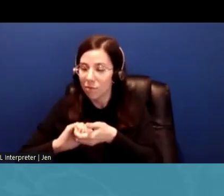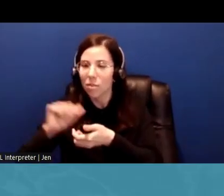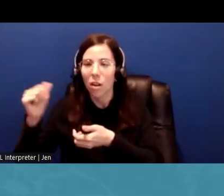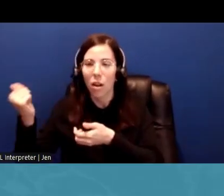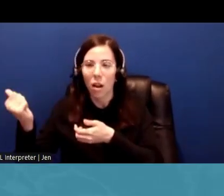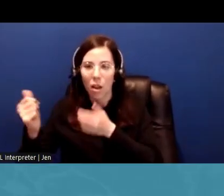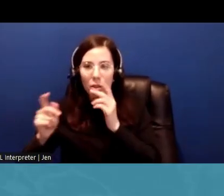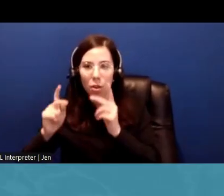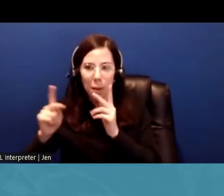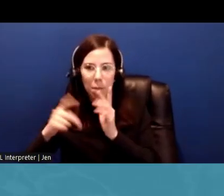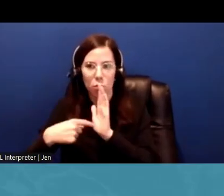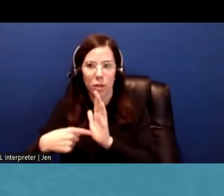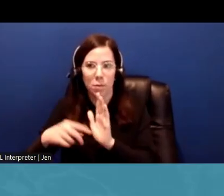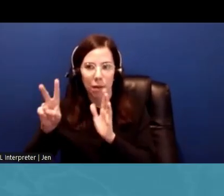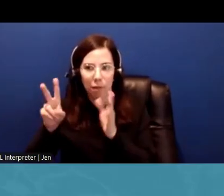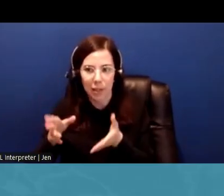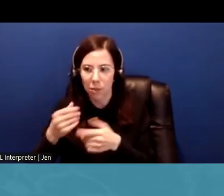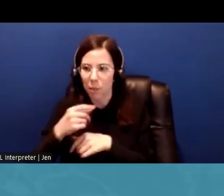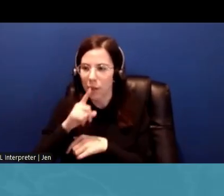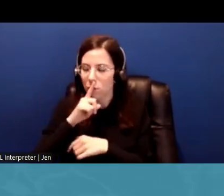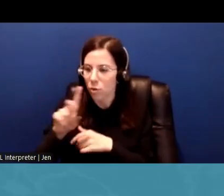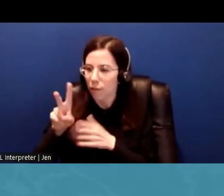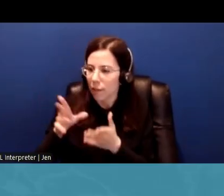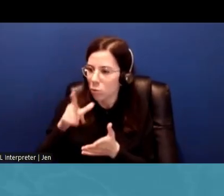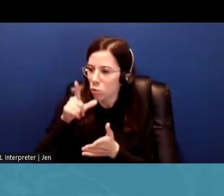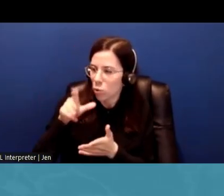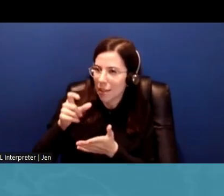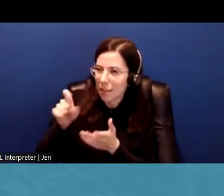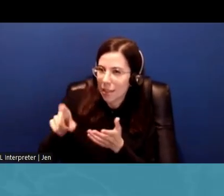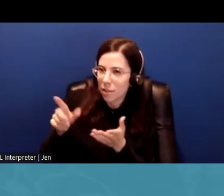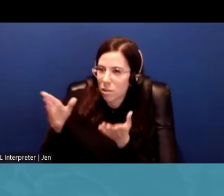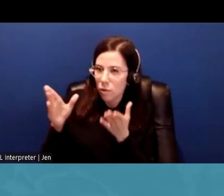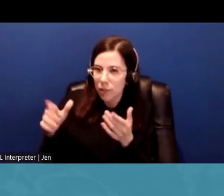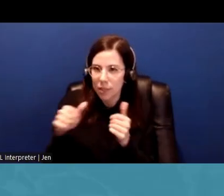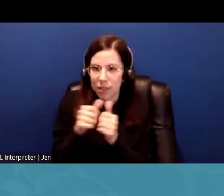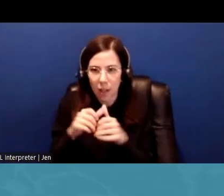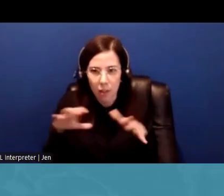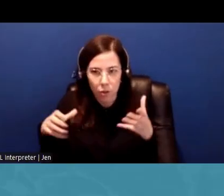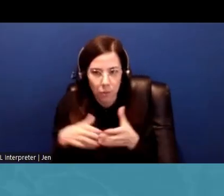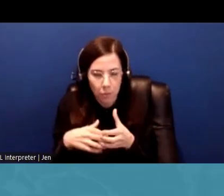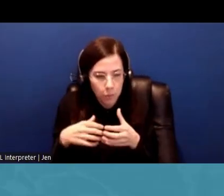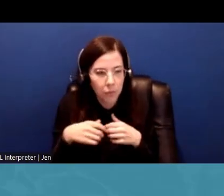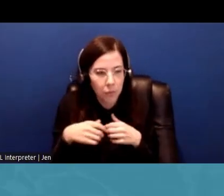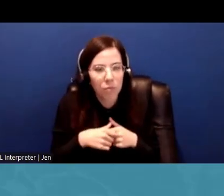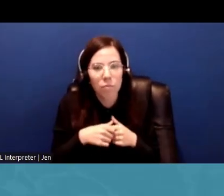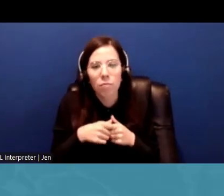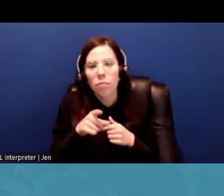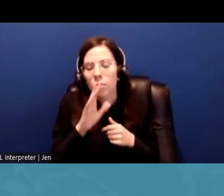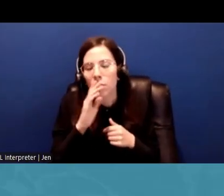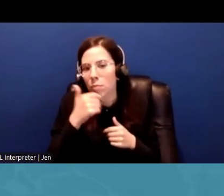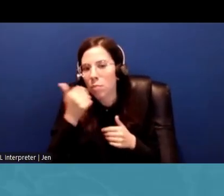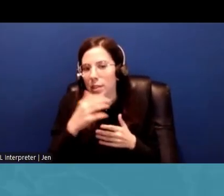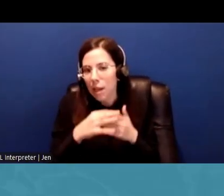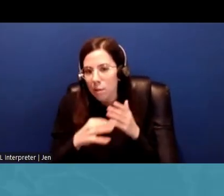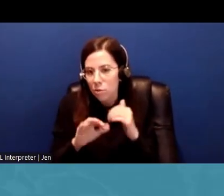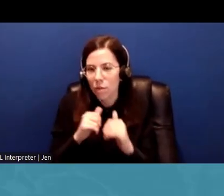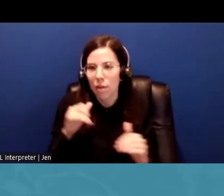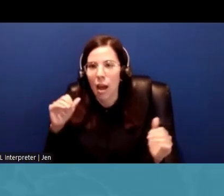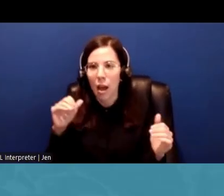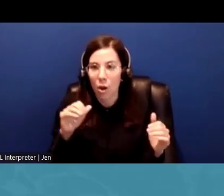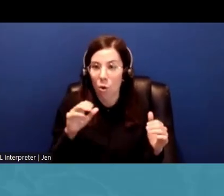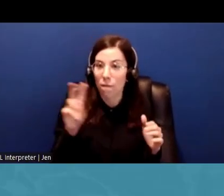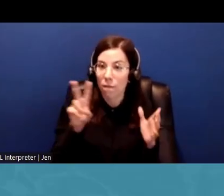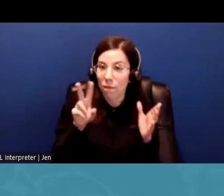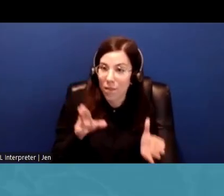representing victims to get the victims who need the attorneys together. And this is going to be the best way to really connect victims